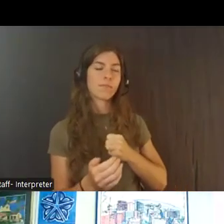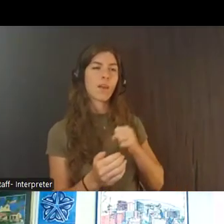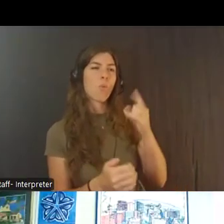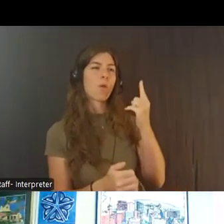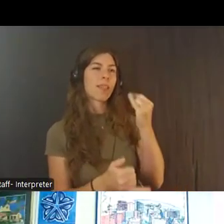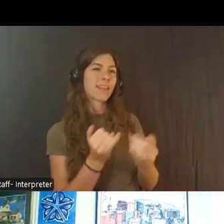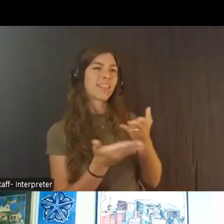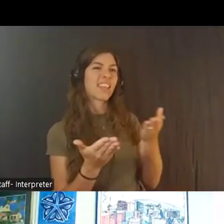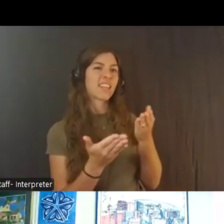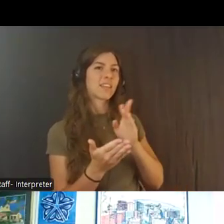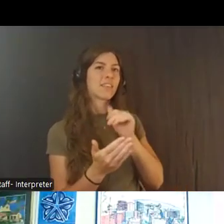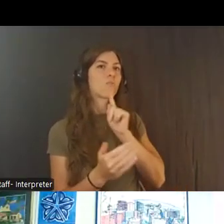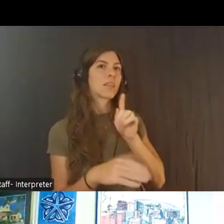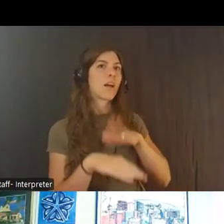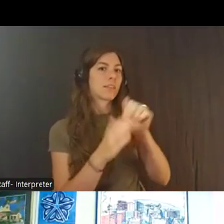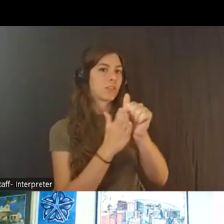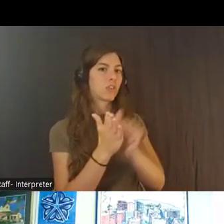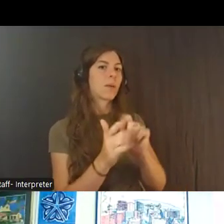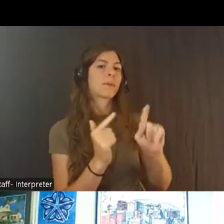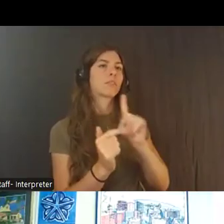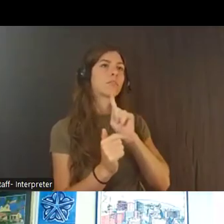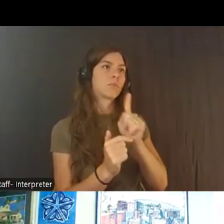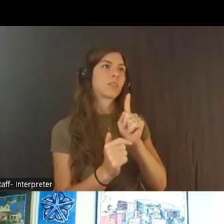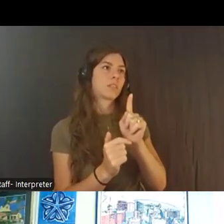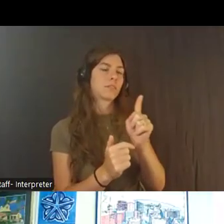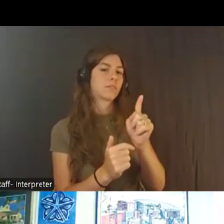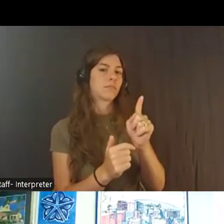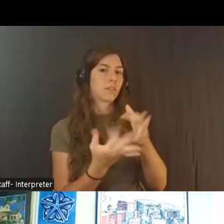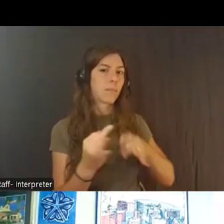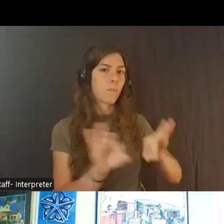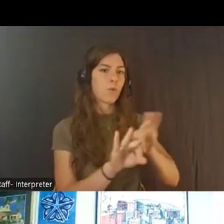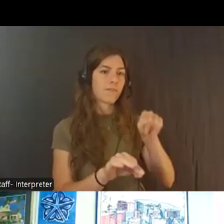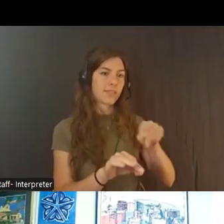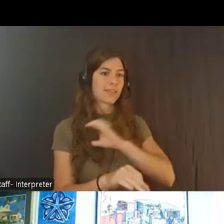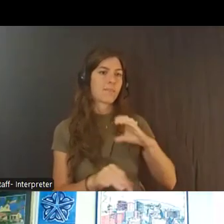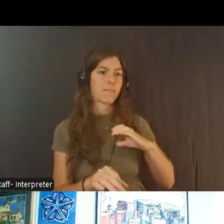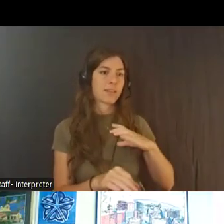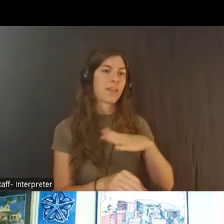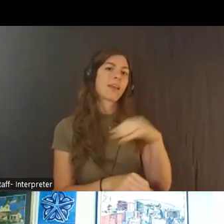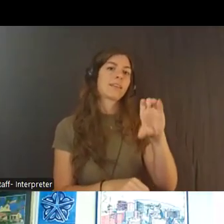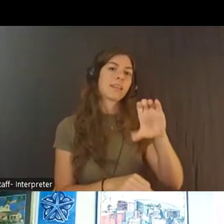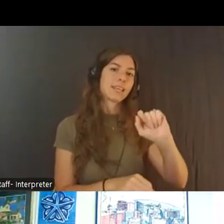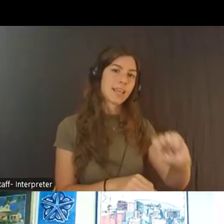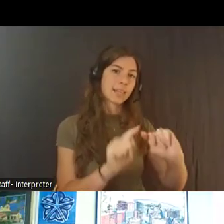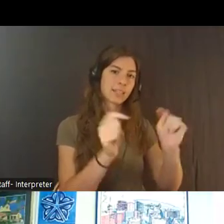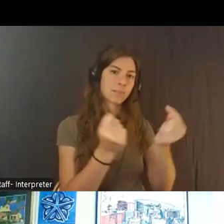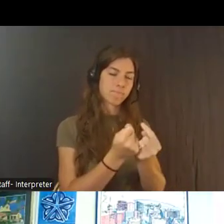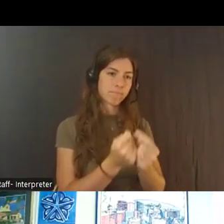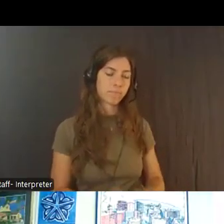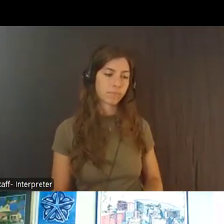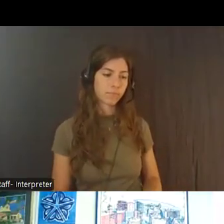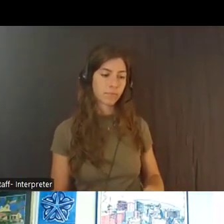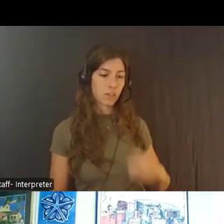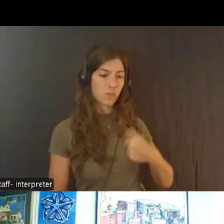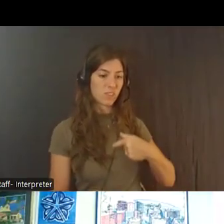problem. thing. It's No not really problem. on the agenda here, but it's so germane to this committee and the CAT. Have we had any conversations